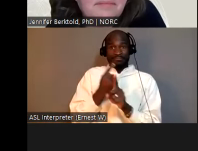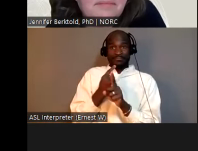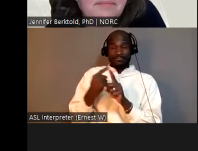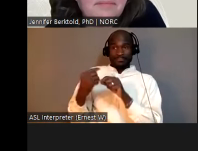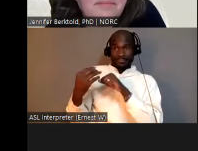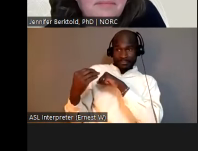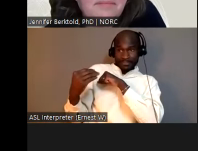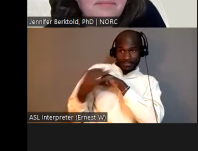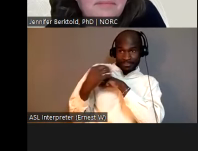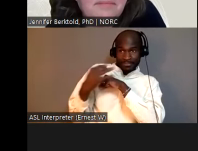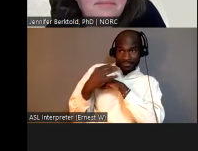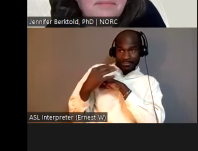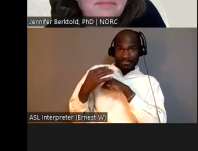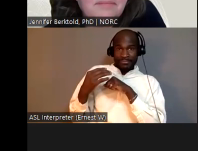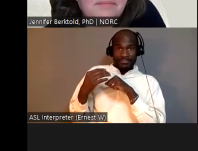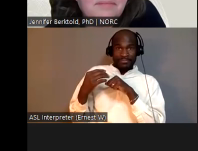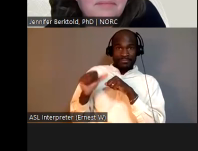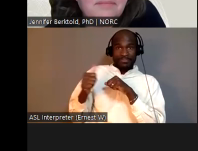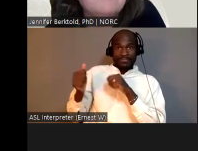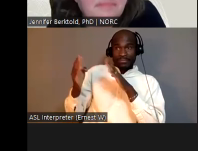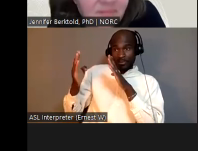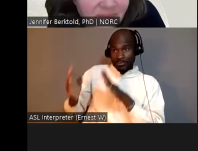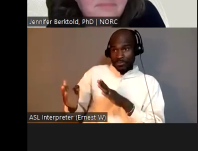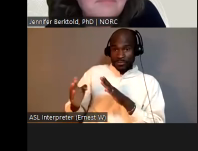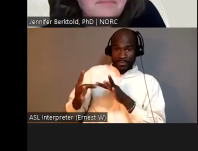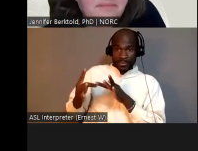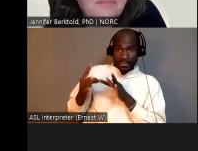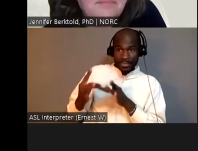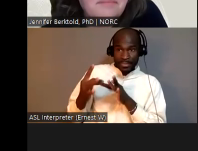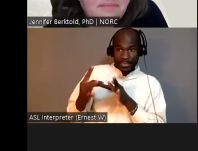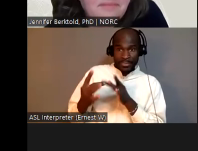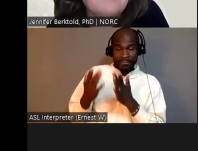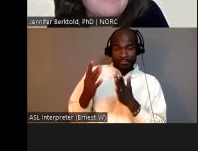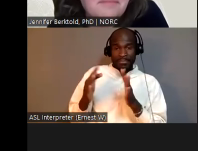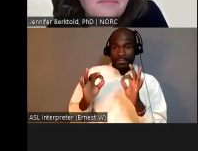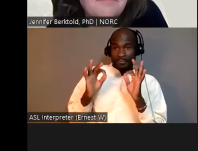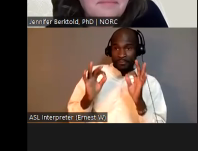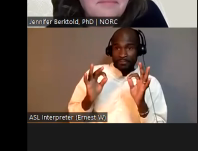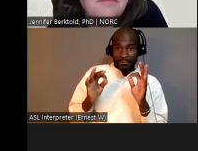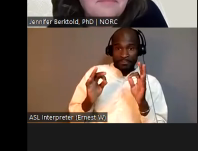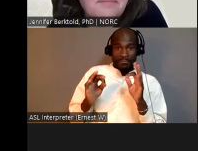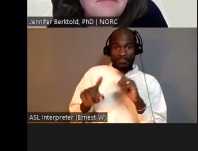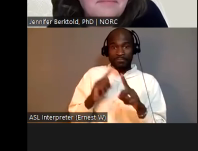as someone else read it for me, it'll be perfect. But by